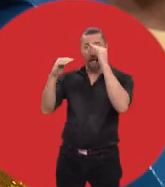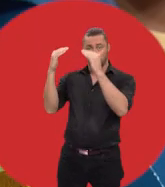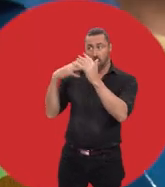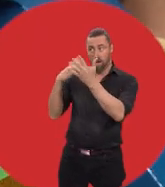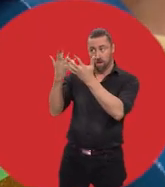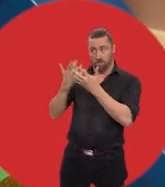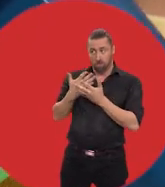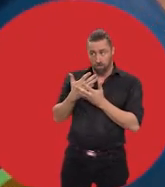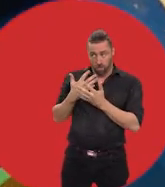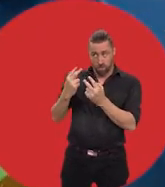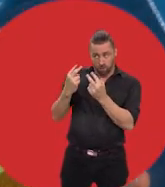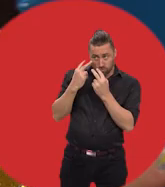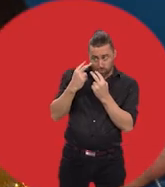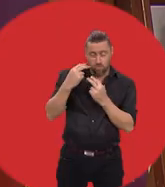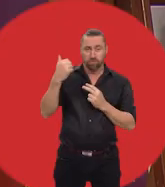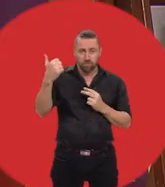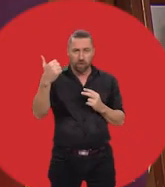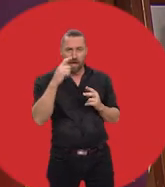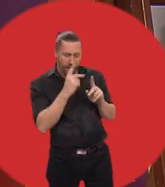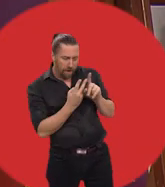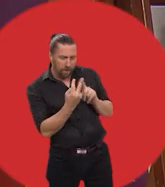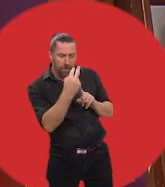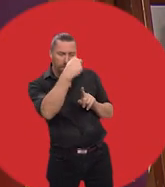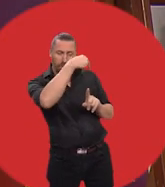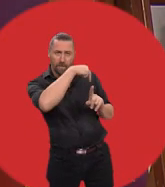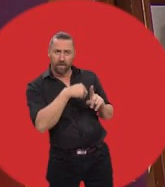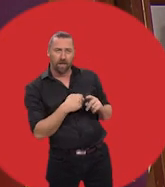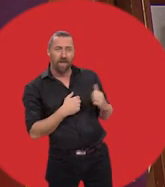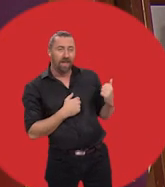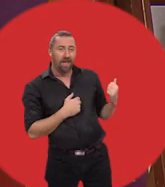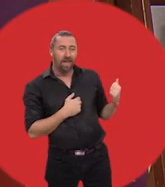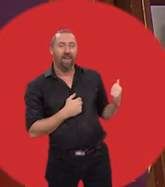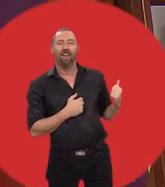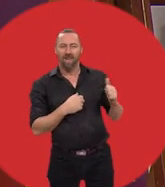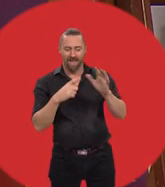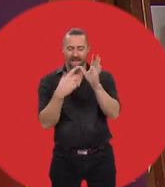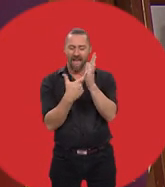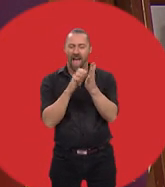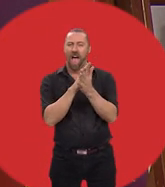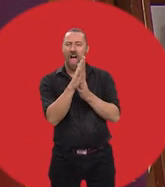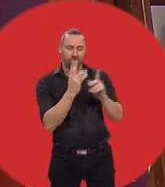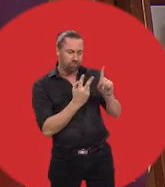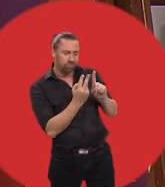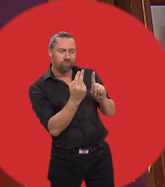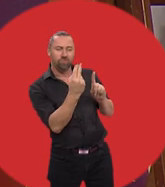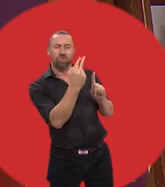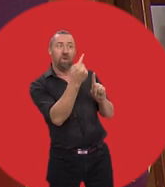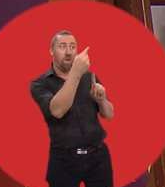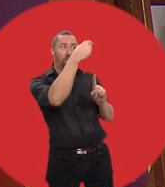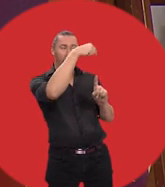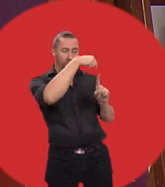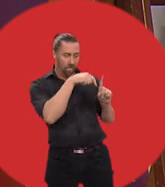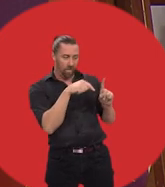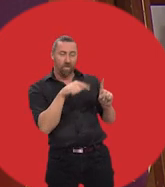an entrance on our box. Can you tell me what this shape is? Oh, you got it. It's an arch, and that's where our bird will enter the house